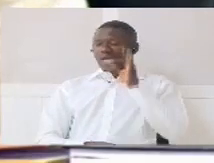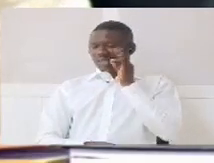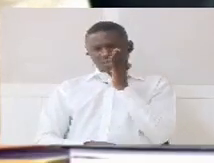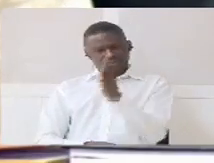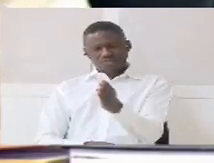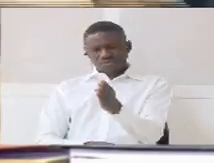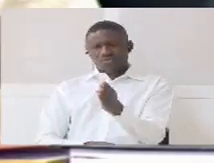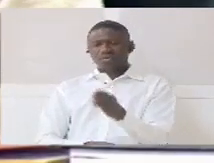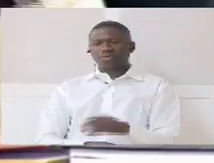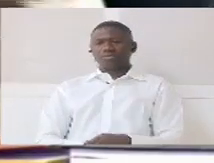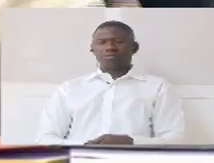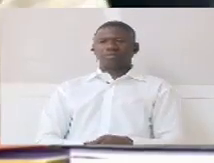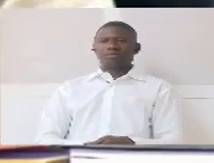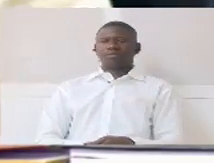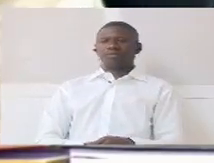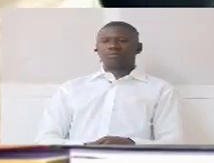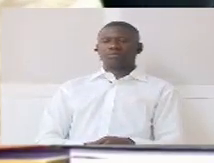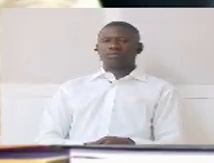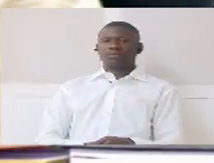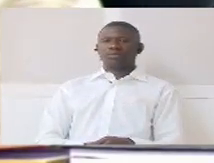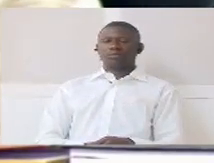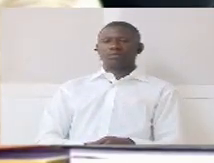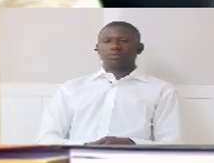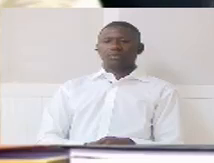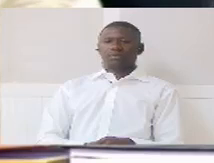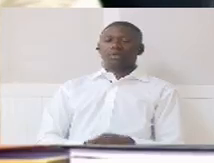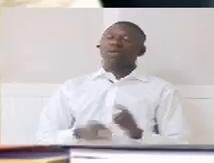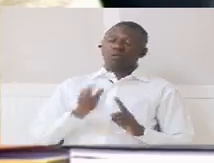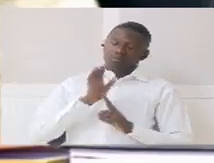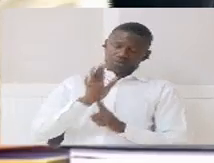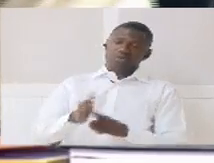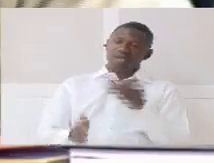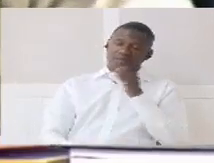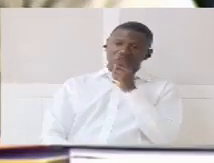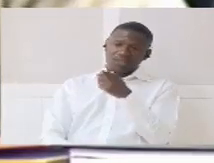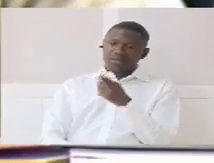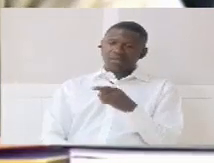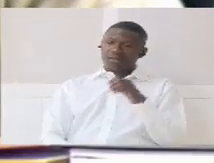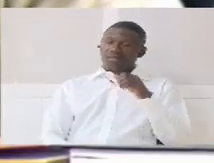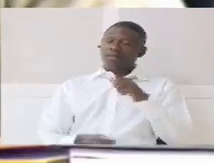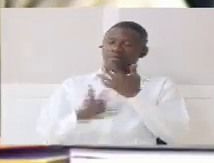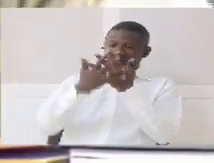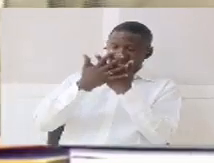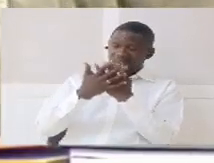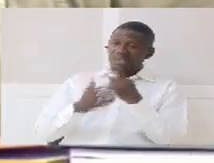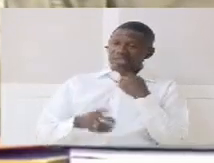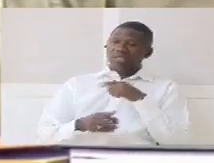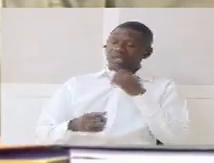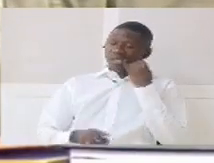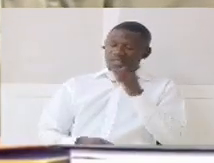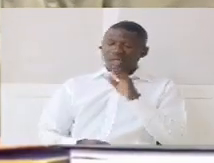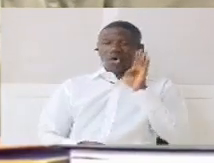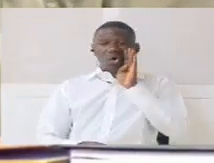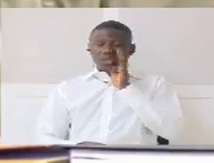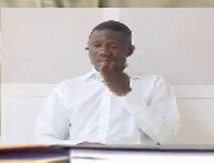True. Because Niko hotel, Niko prison is a hotel. If you say that a prison is a hotel, what do you mean by that? So you don't care